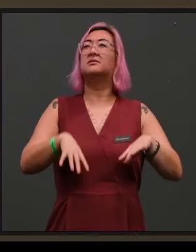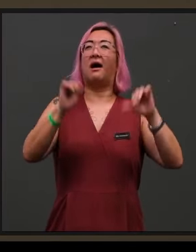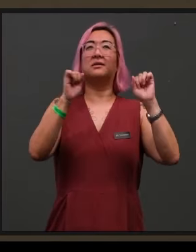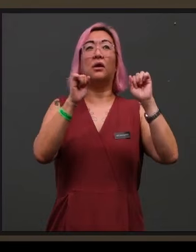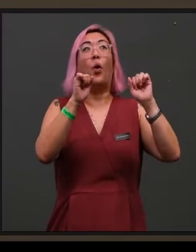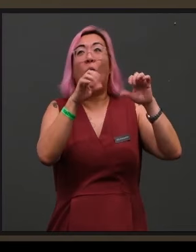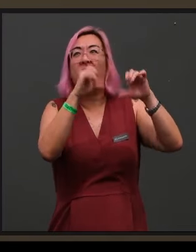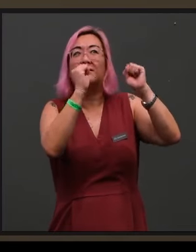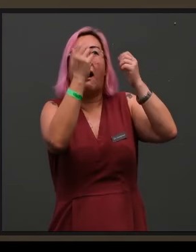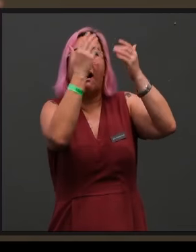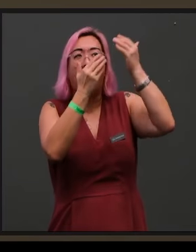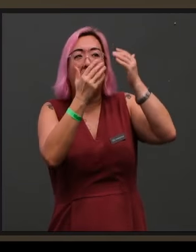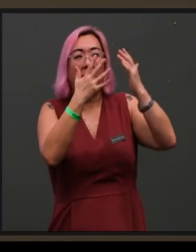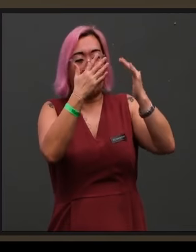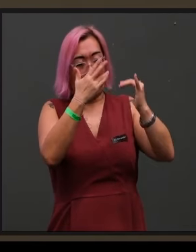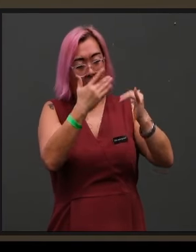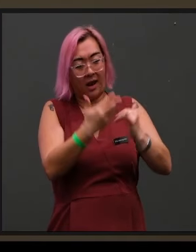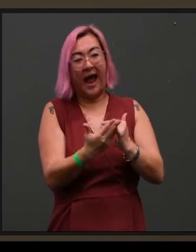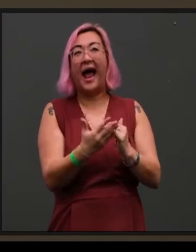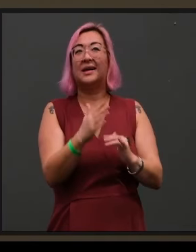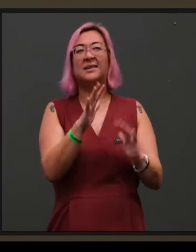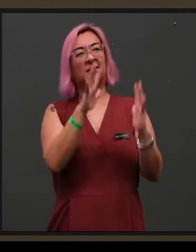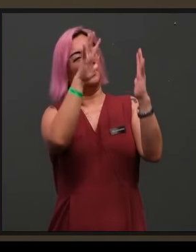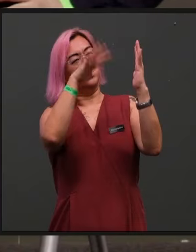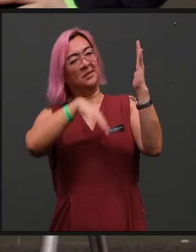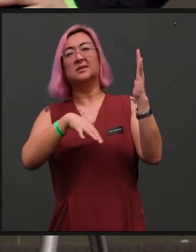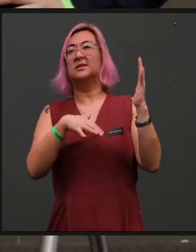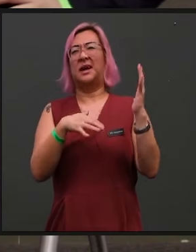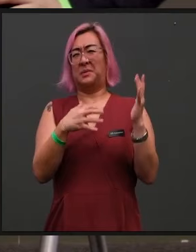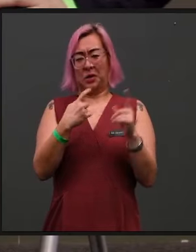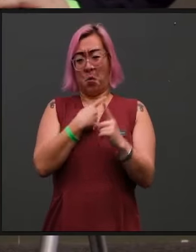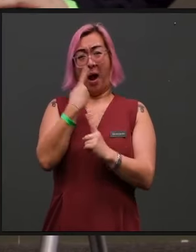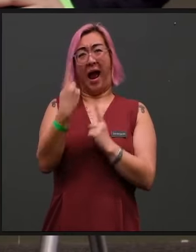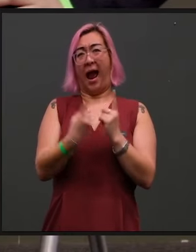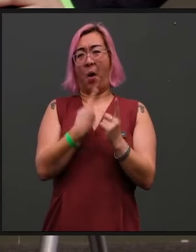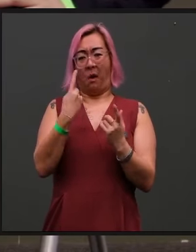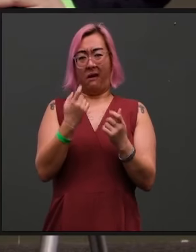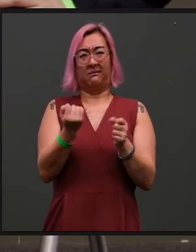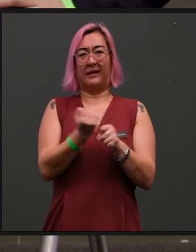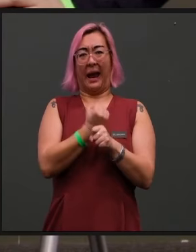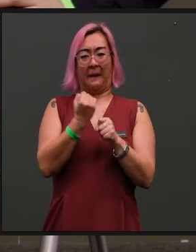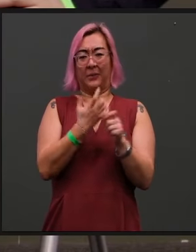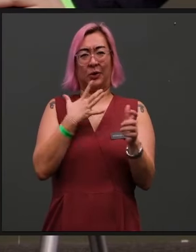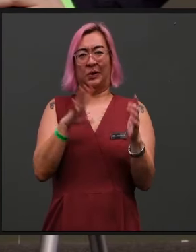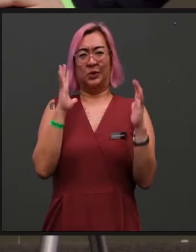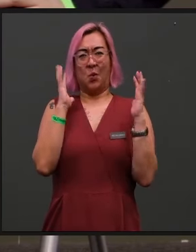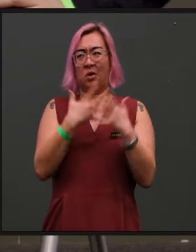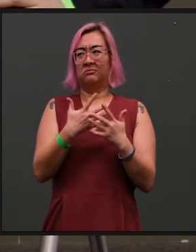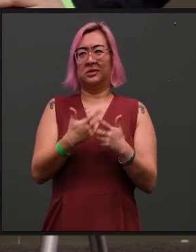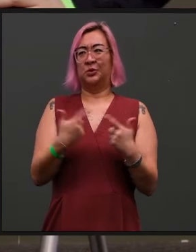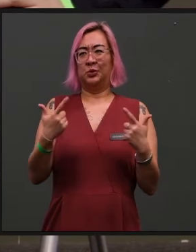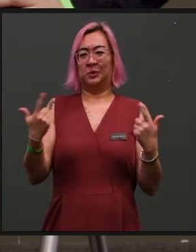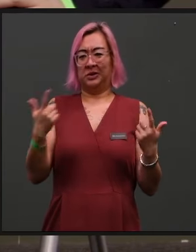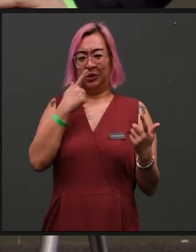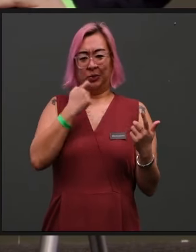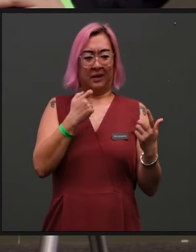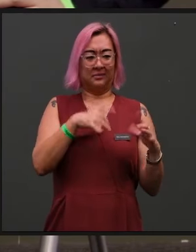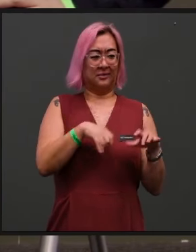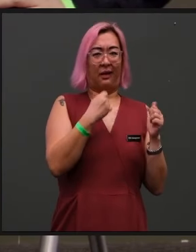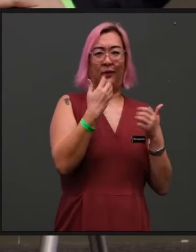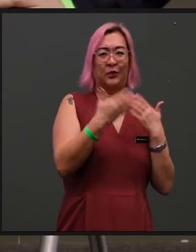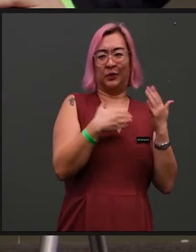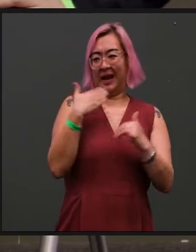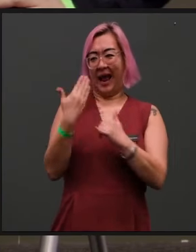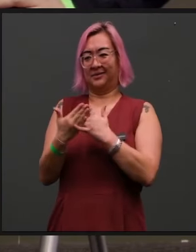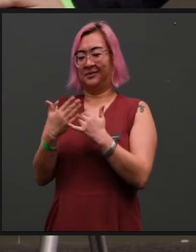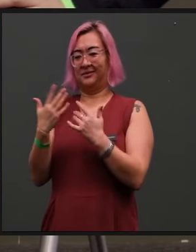essentially. And when it's an hour long, you don't have to worry too much, because you can kind of start and end the story in a relatively short amount of